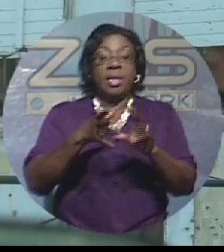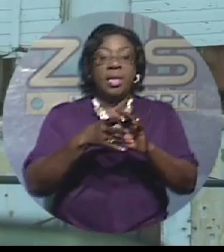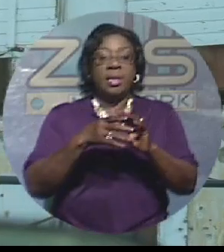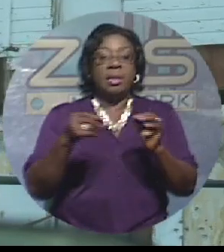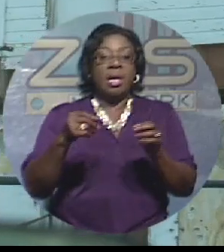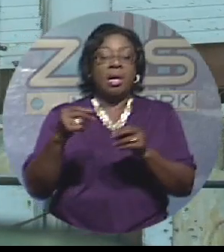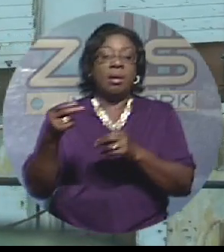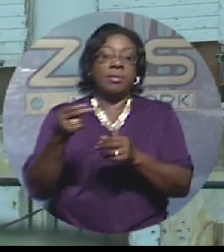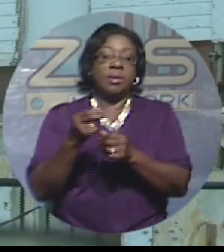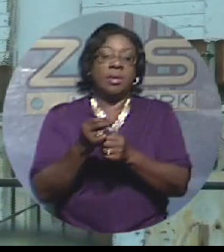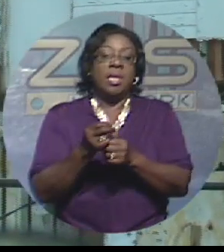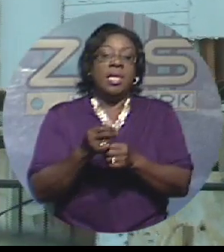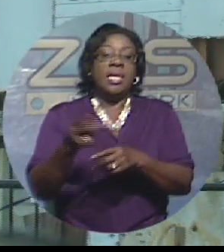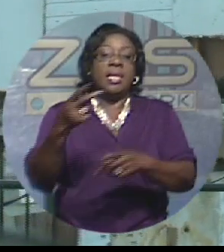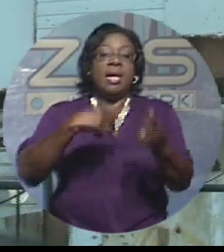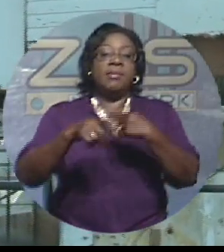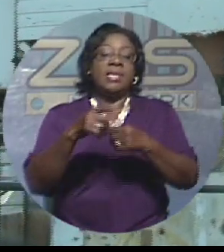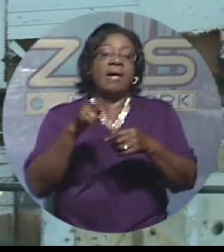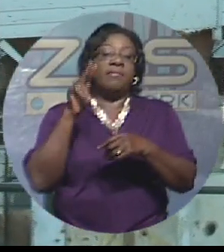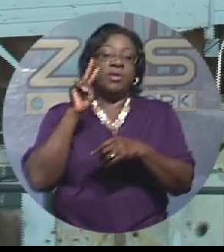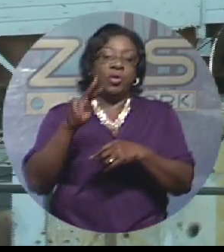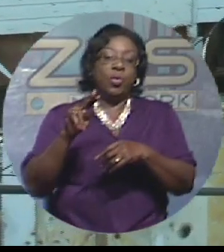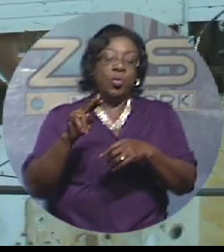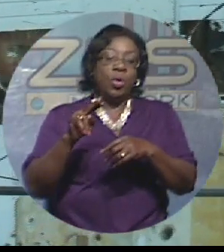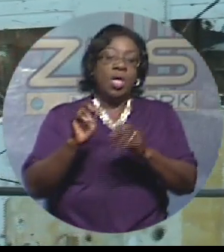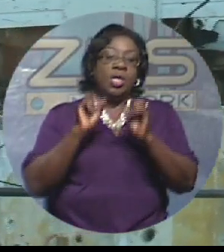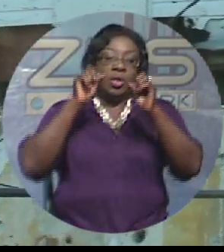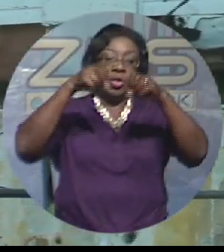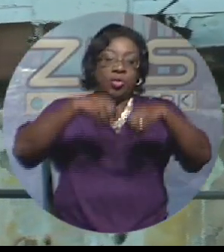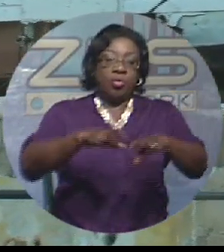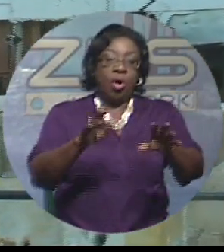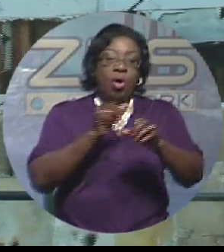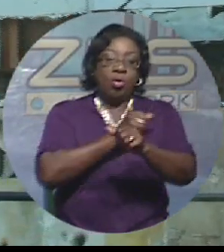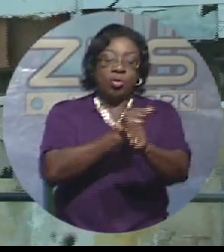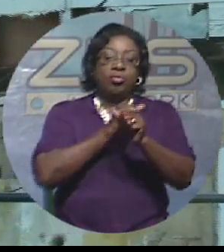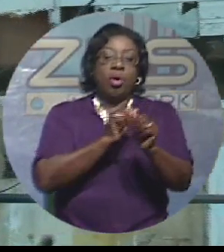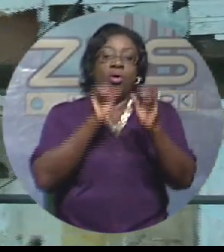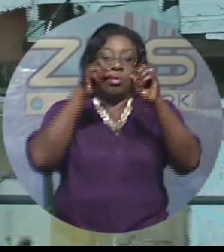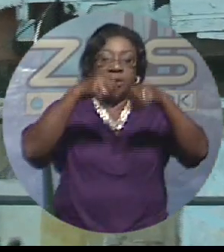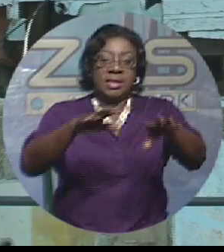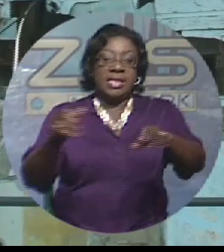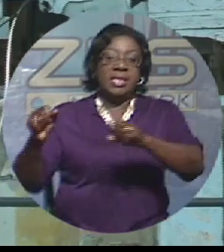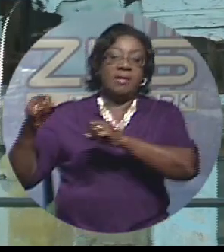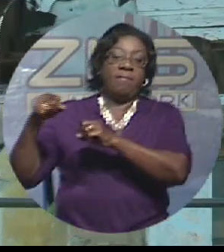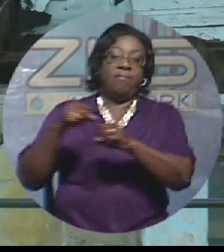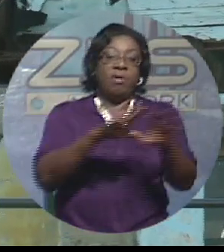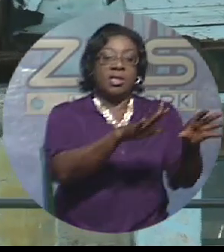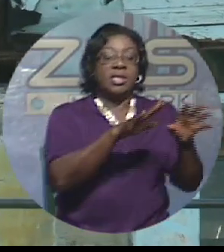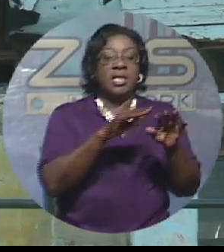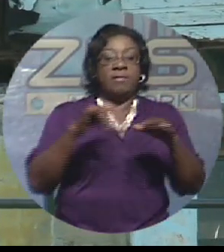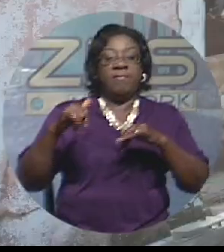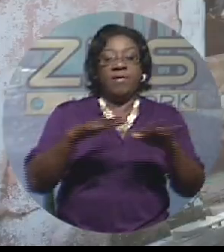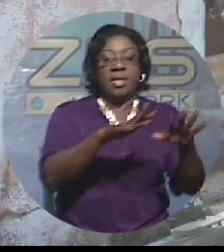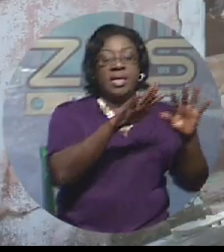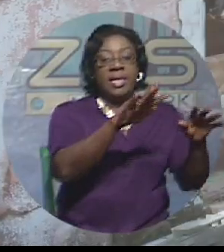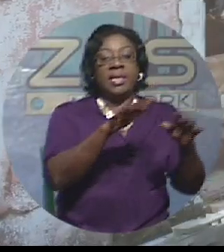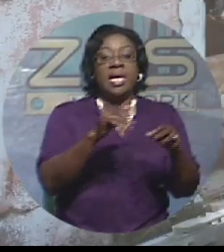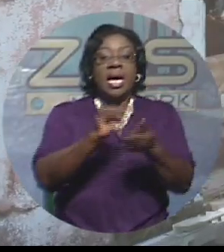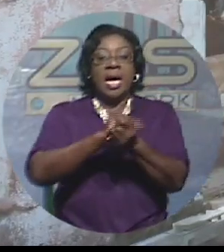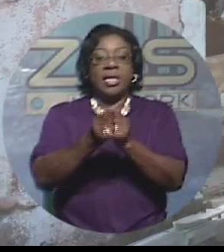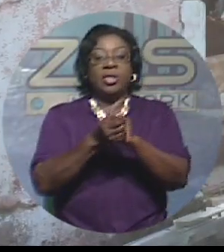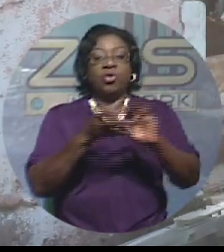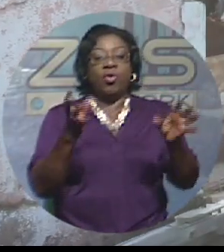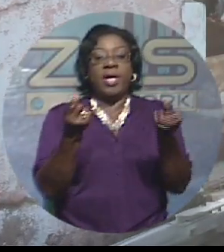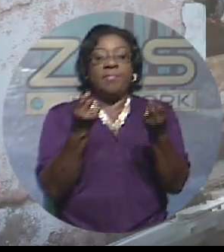destroyed after two strong surges literally covered the coastal community. Willie Farrington, his girlfriend, and two kids were at home when the